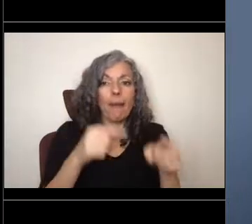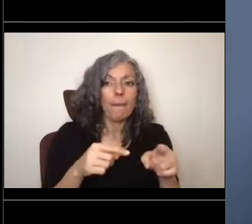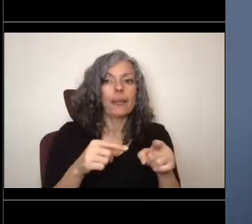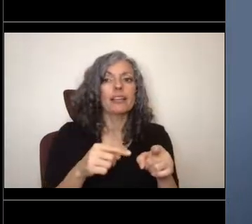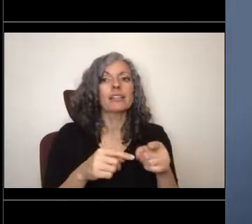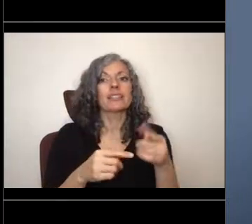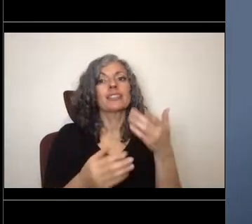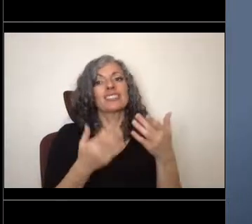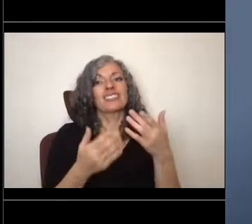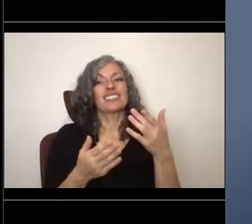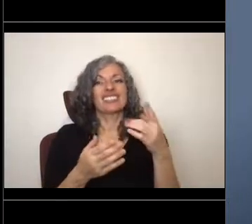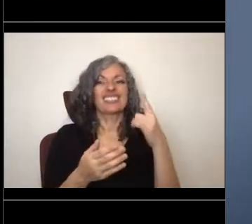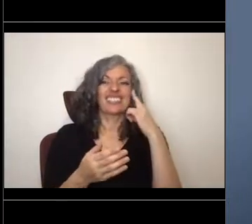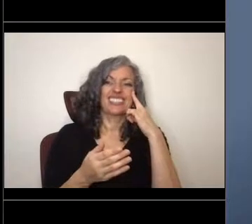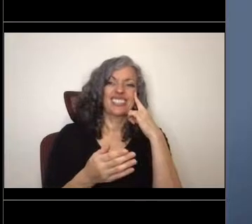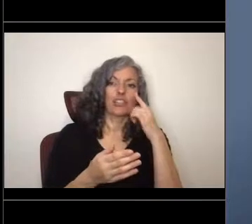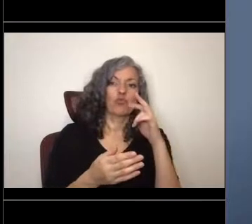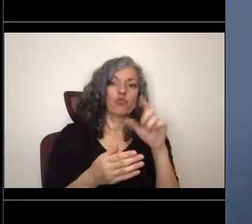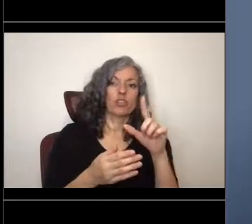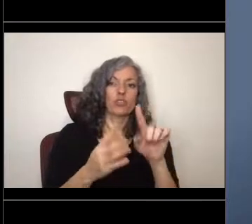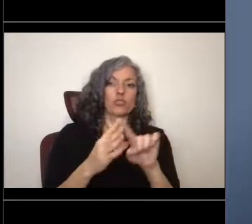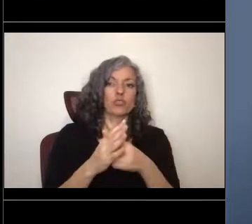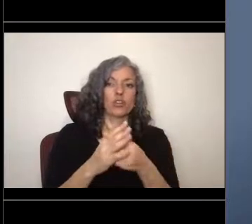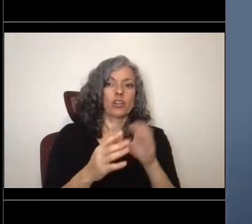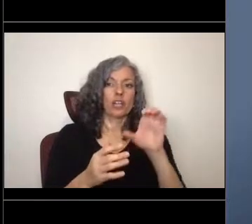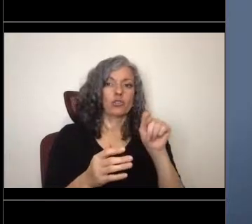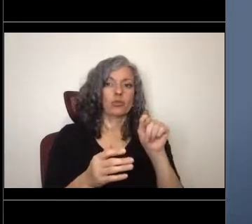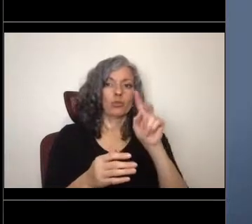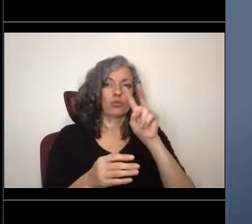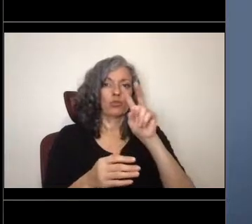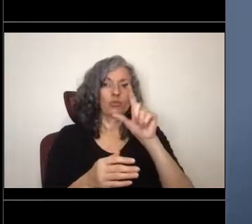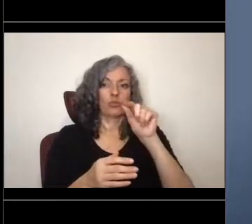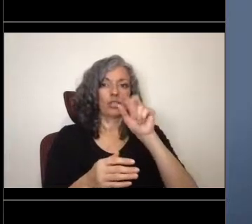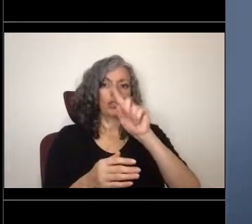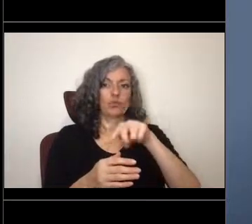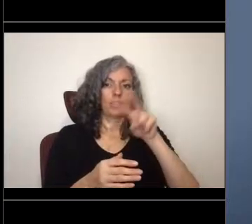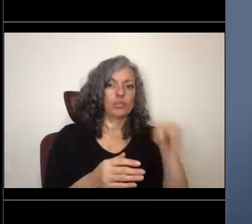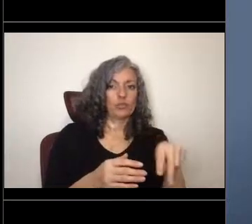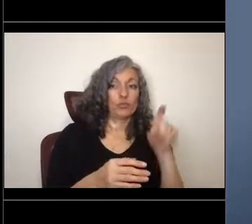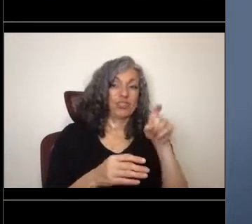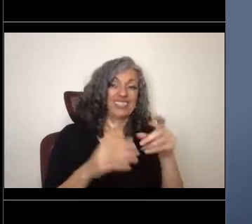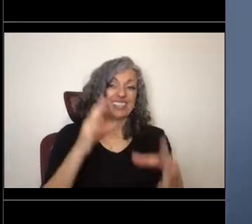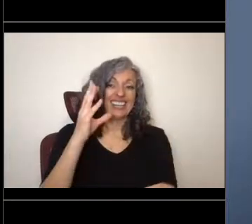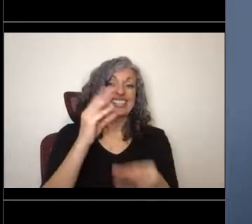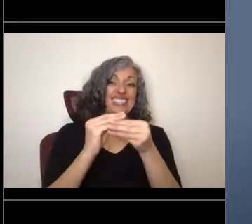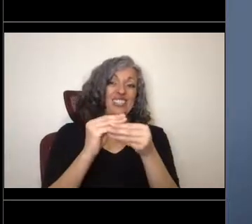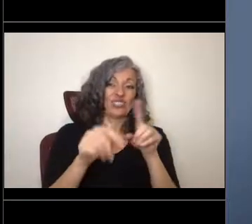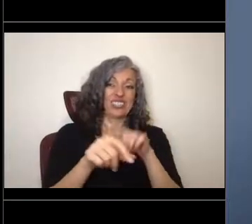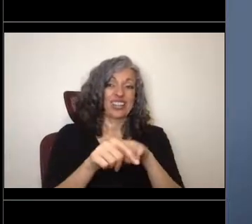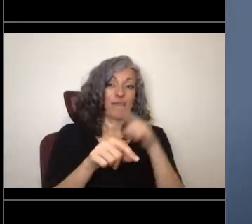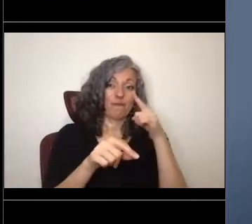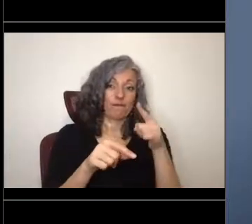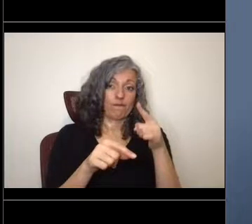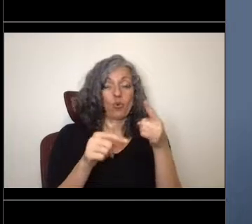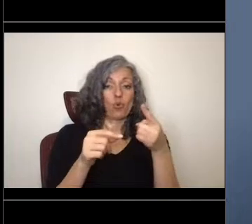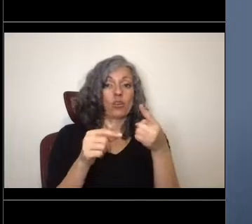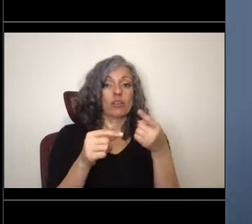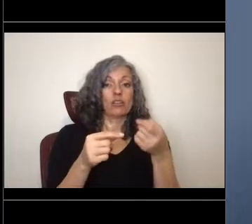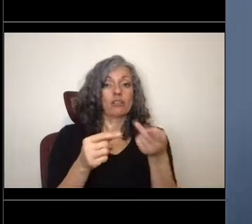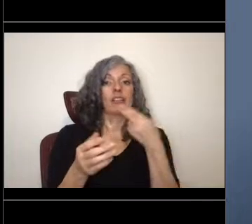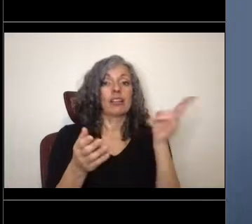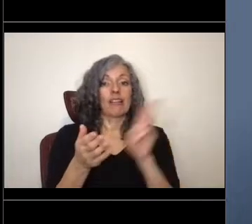the start of rail service by October 2022, but needs additional time for punch list items to close out contract acceptance. Approval